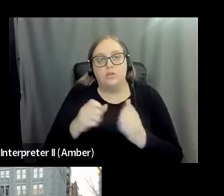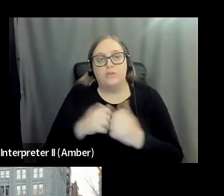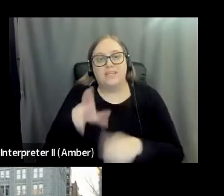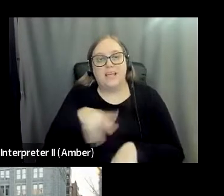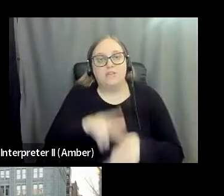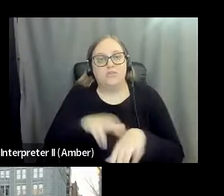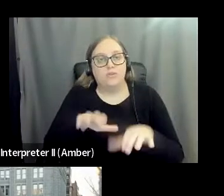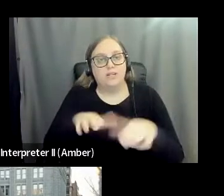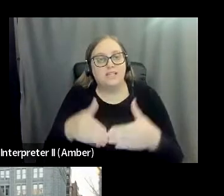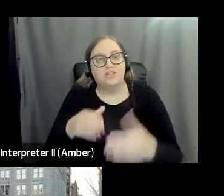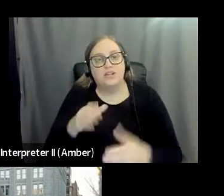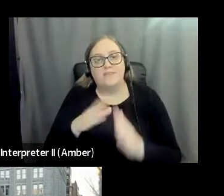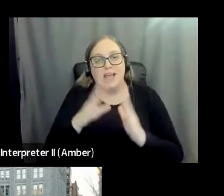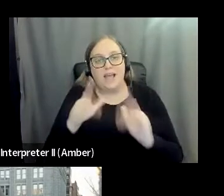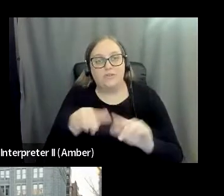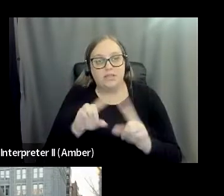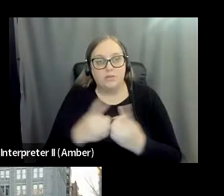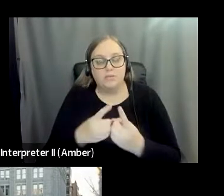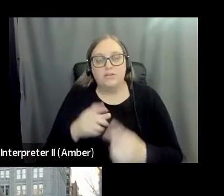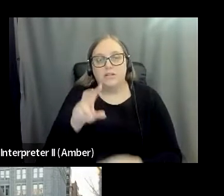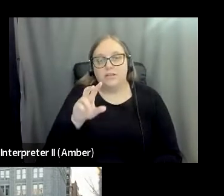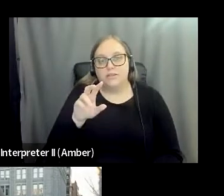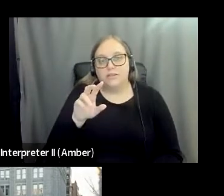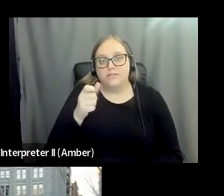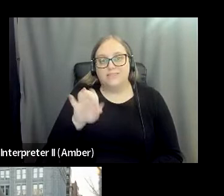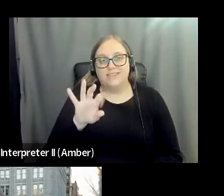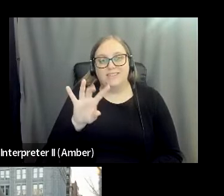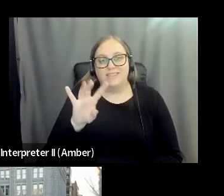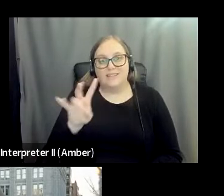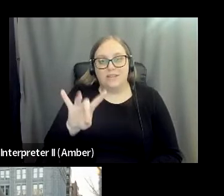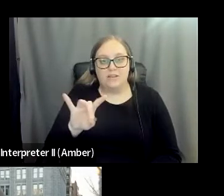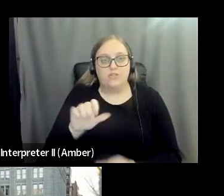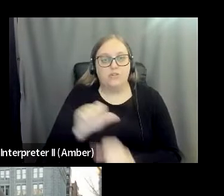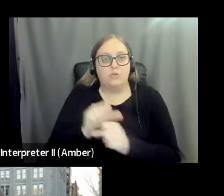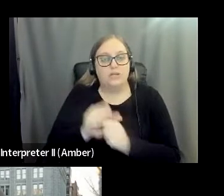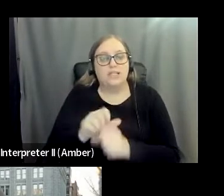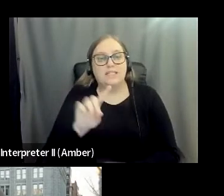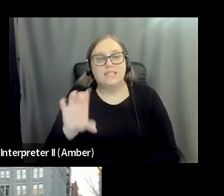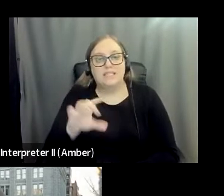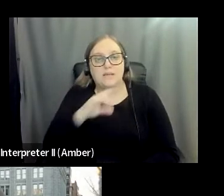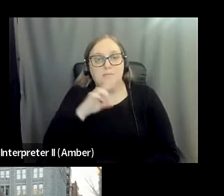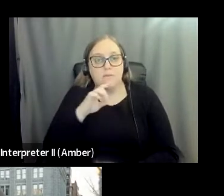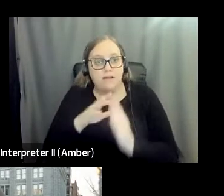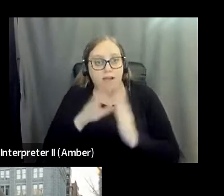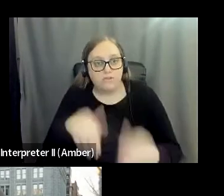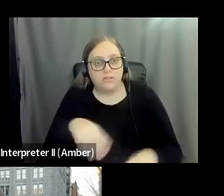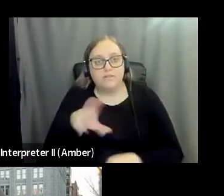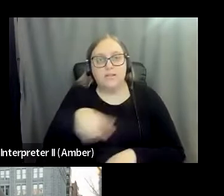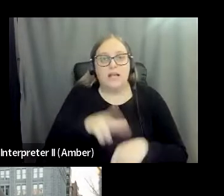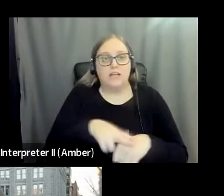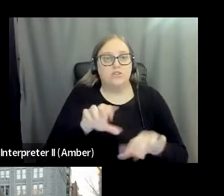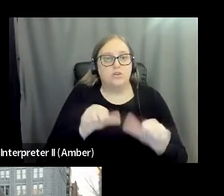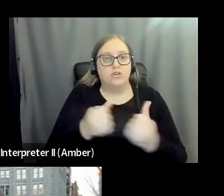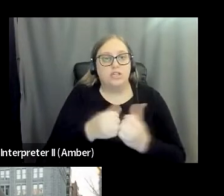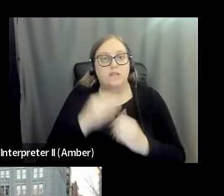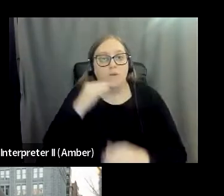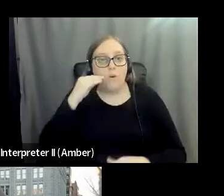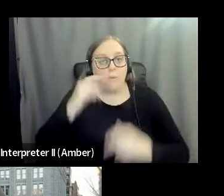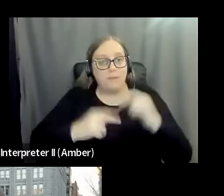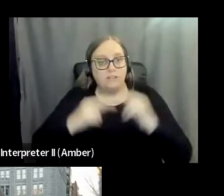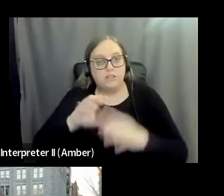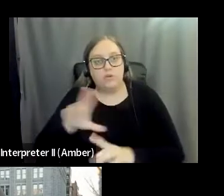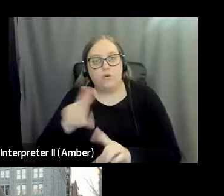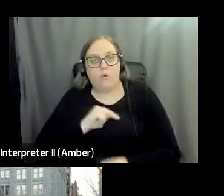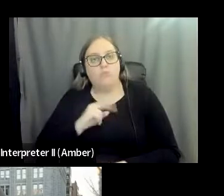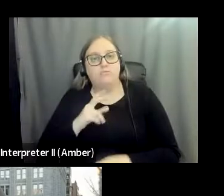in 1978. She has also worked at DC Public Housing, the National Association of Home Builders, and her own consulting